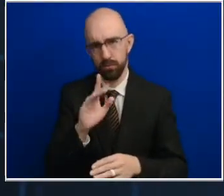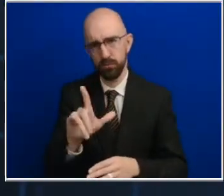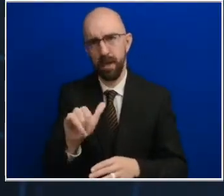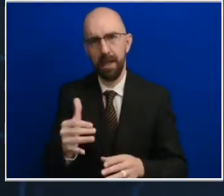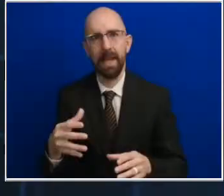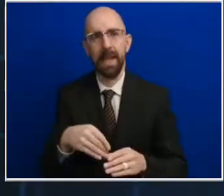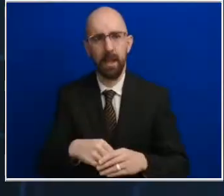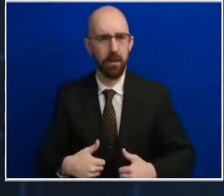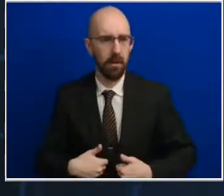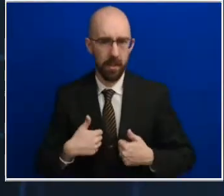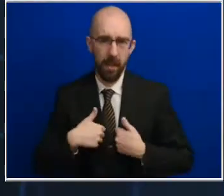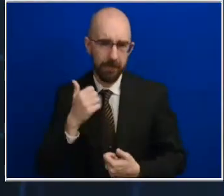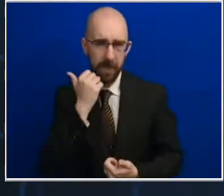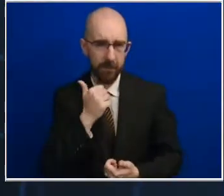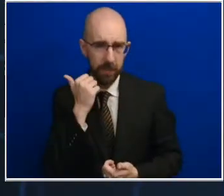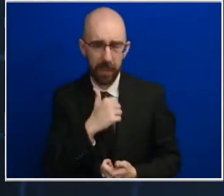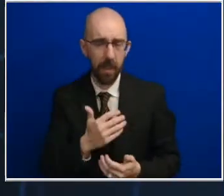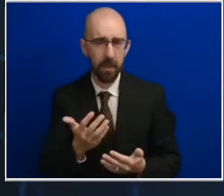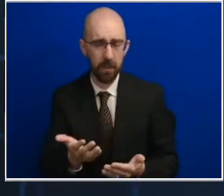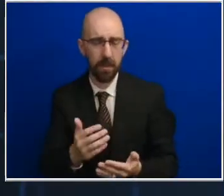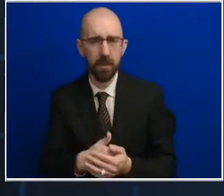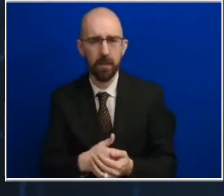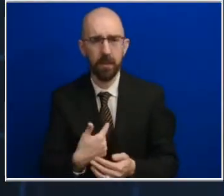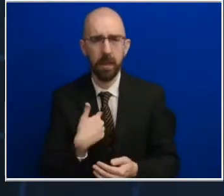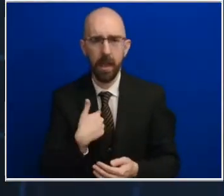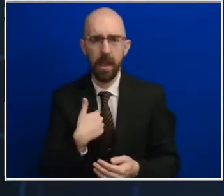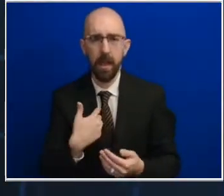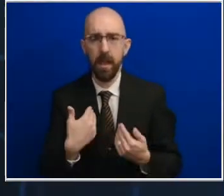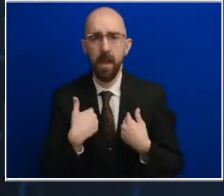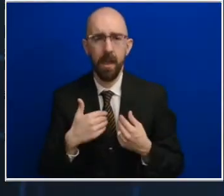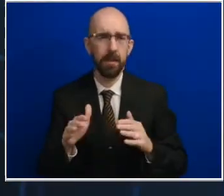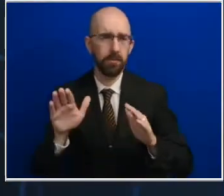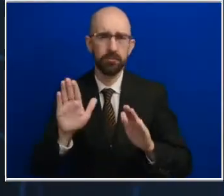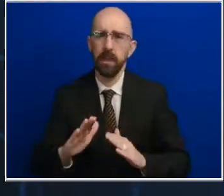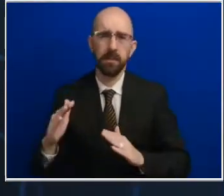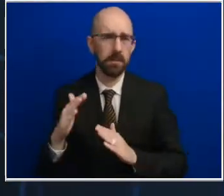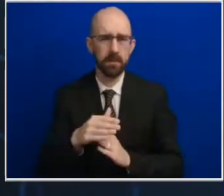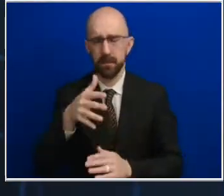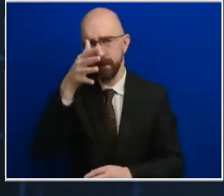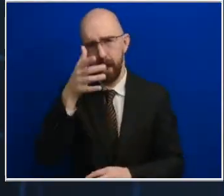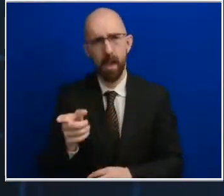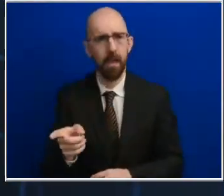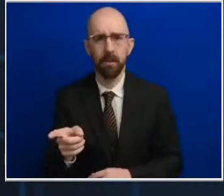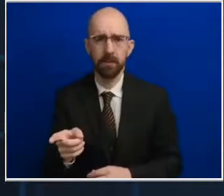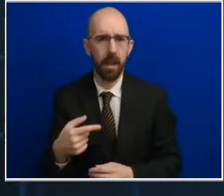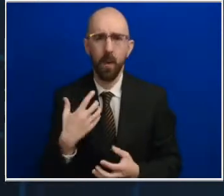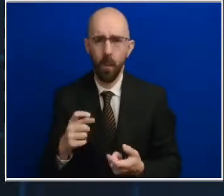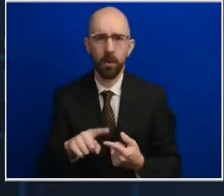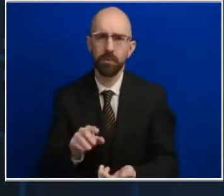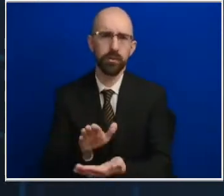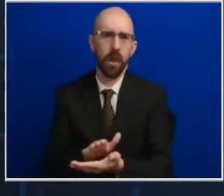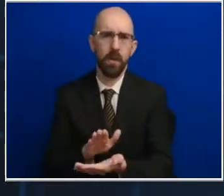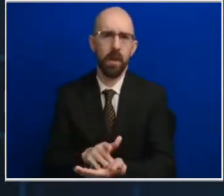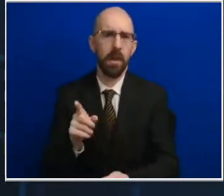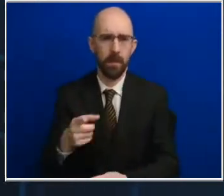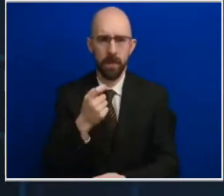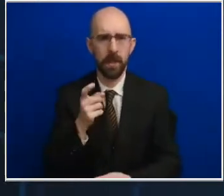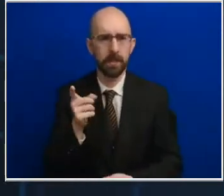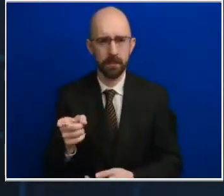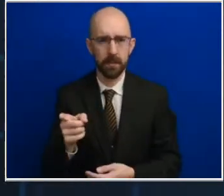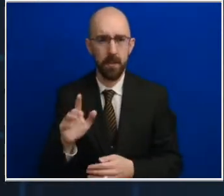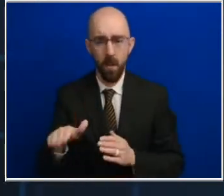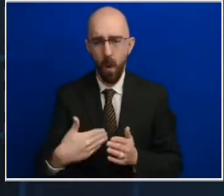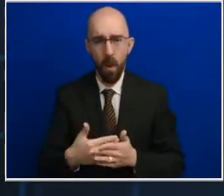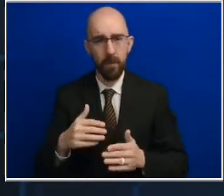day. And I had the greatest dad, you know, and I wanted to give him a shout out, because he took me to all of my